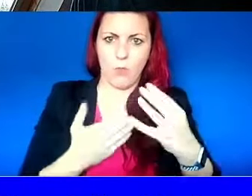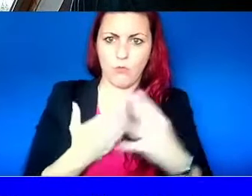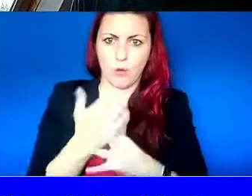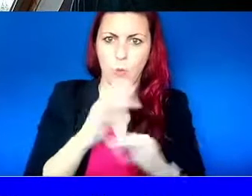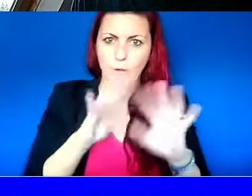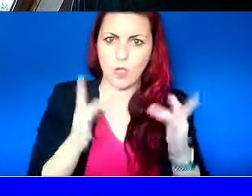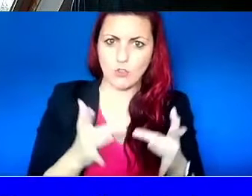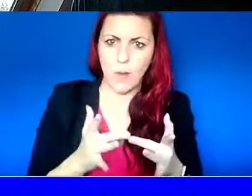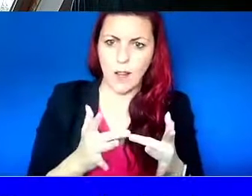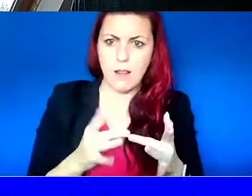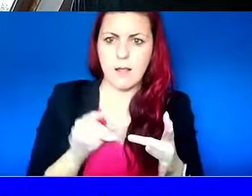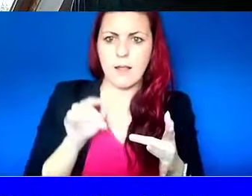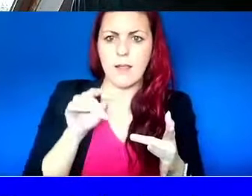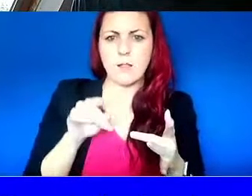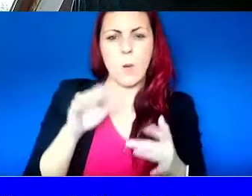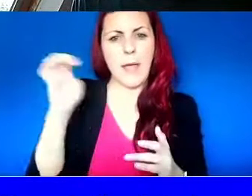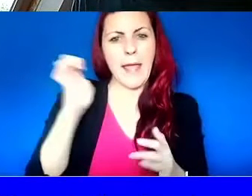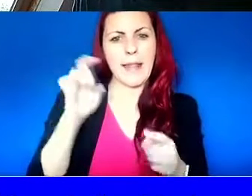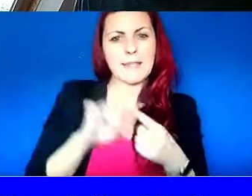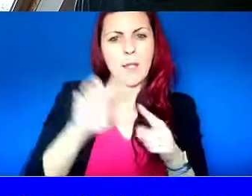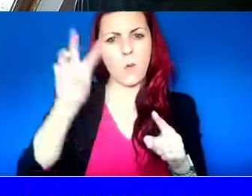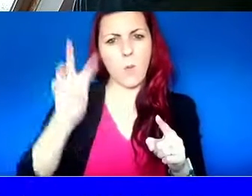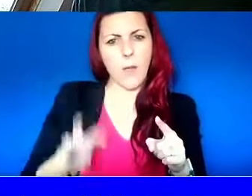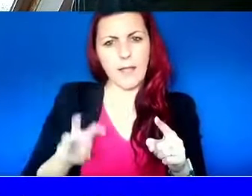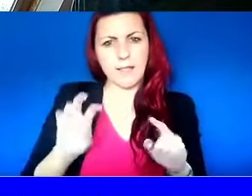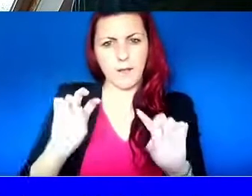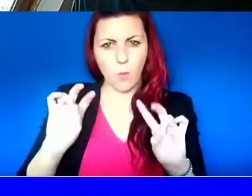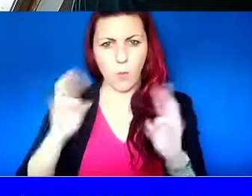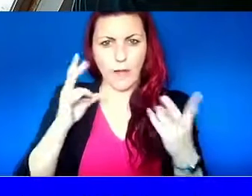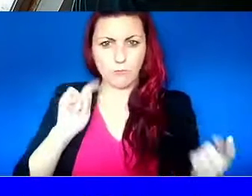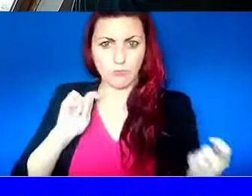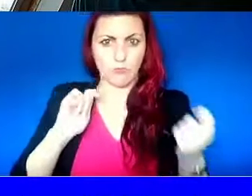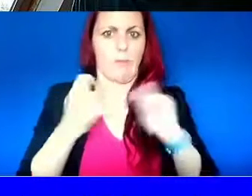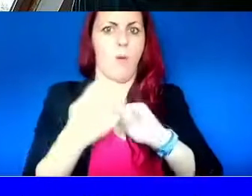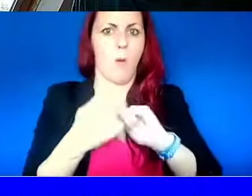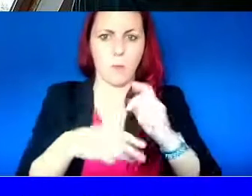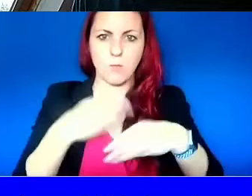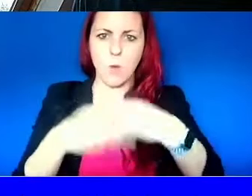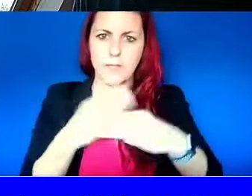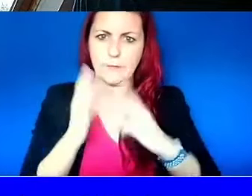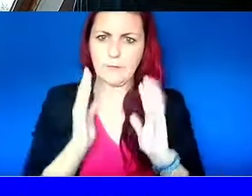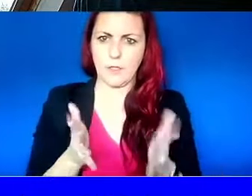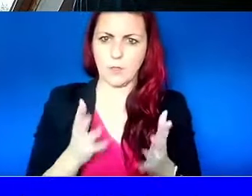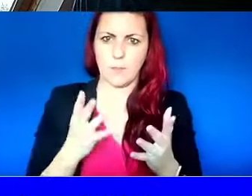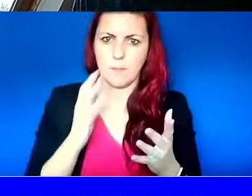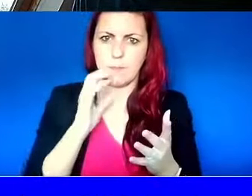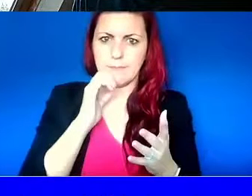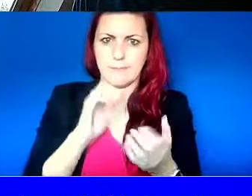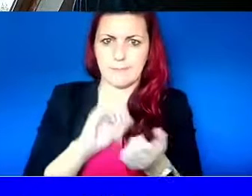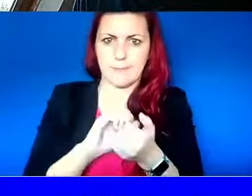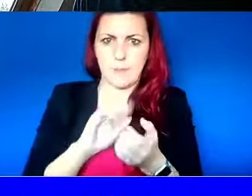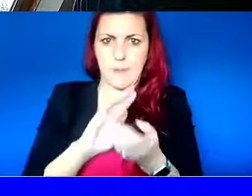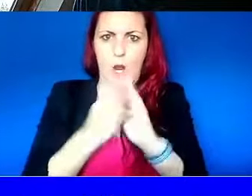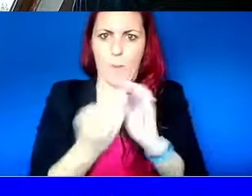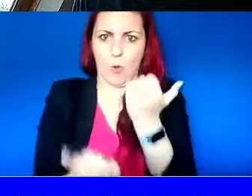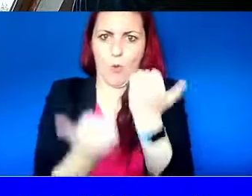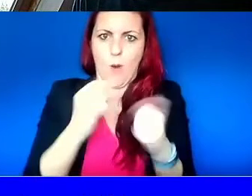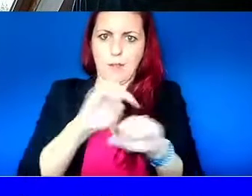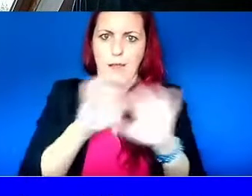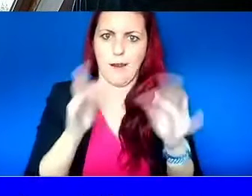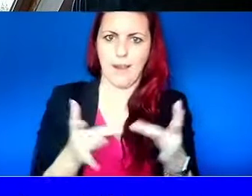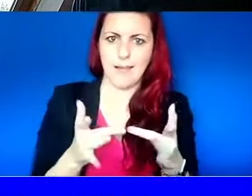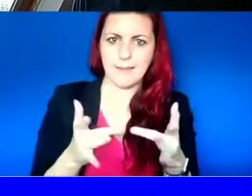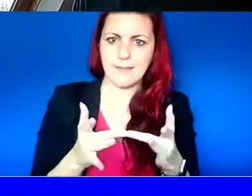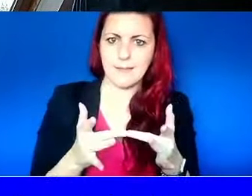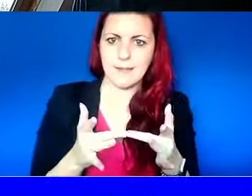has undergone a very rapid reform process with digital and virtual hearings being